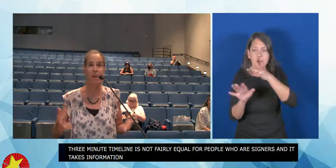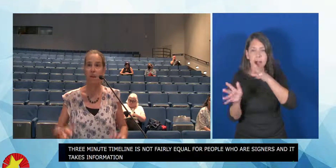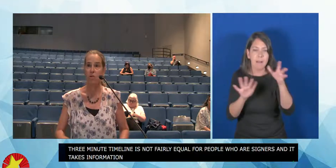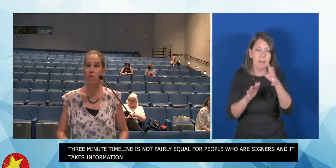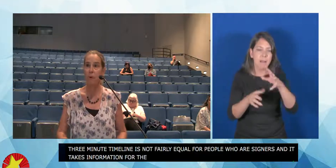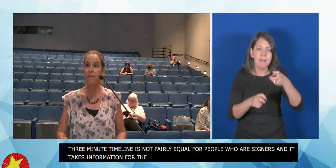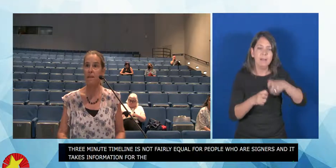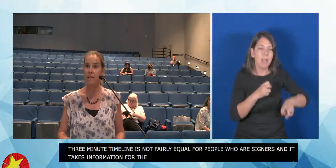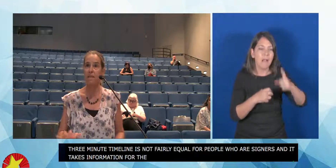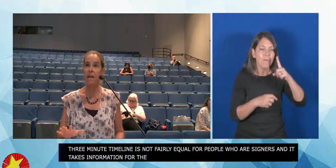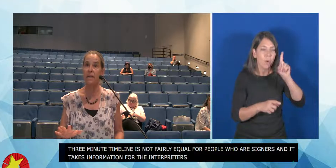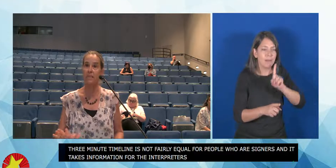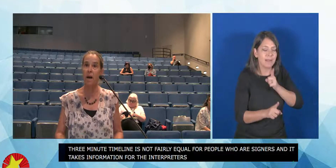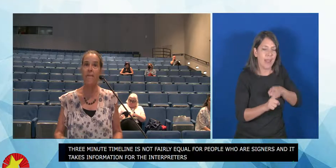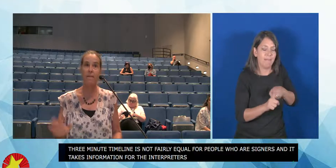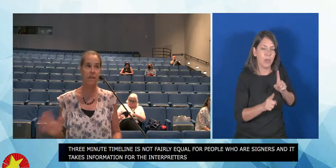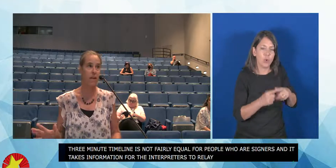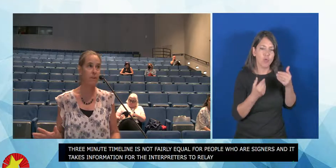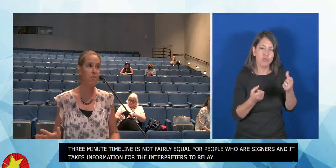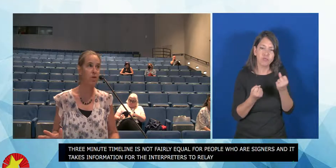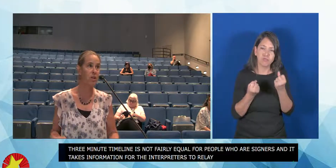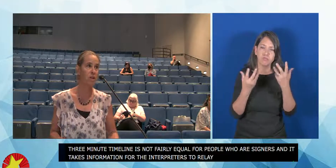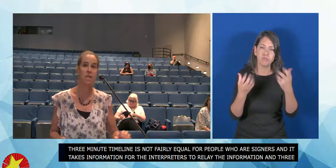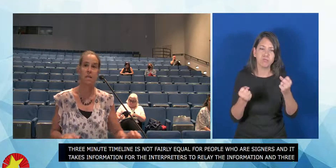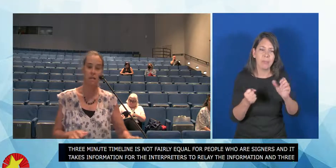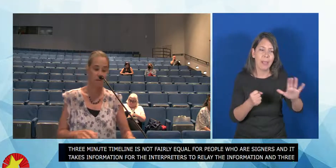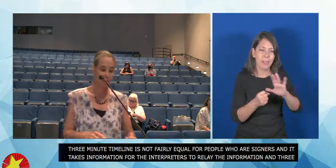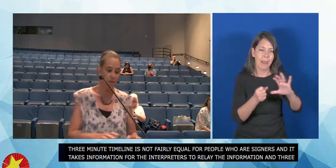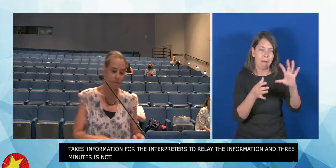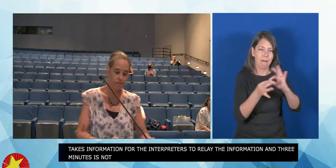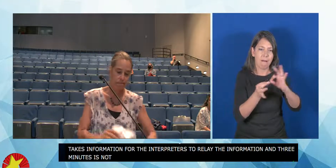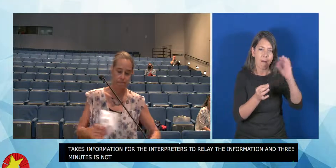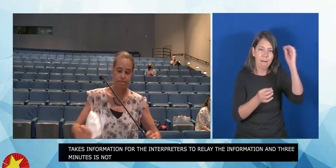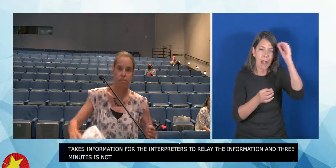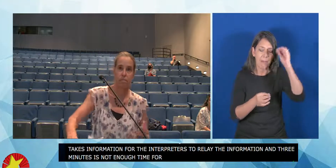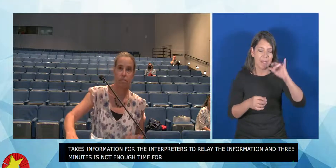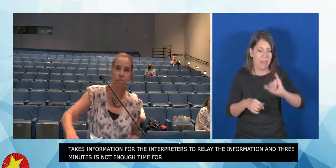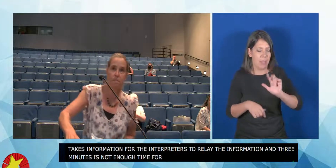comments. So 3 minutes is not enough time for the deaf community.